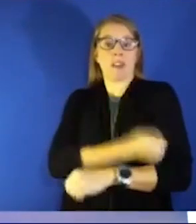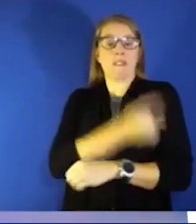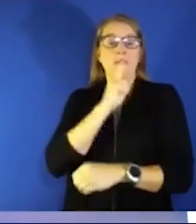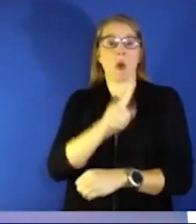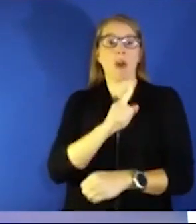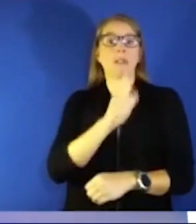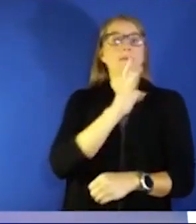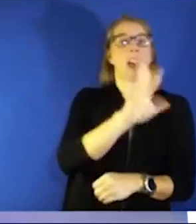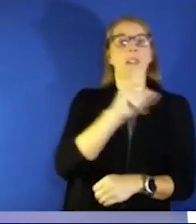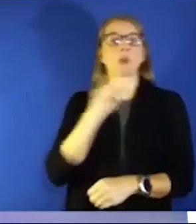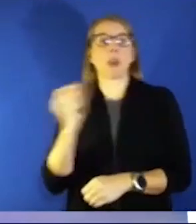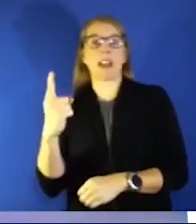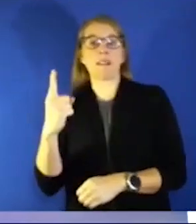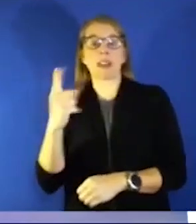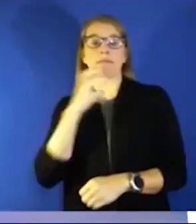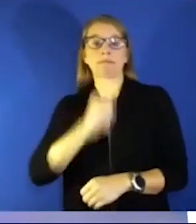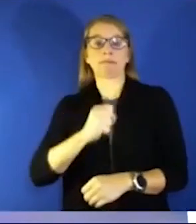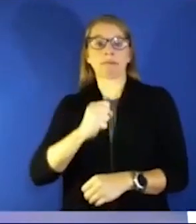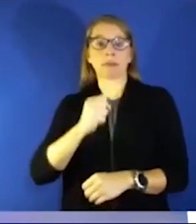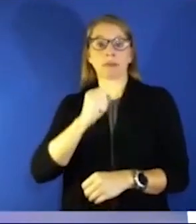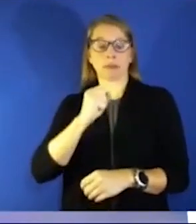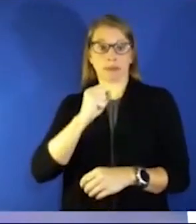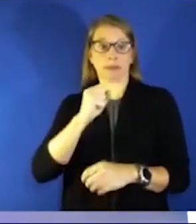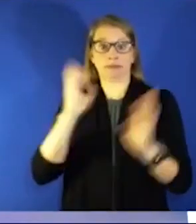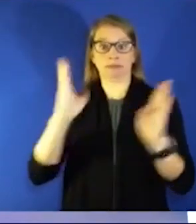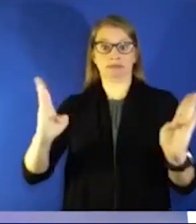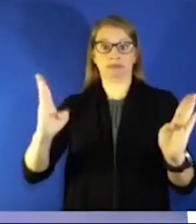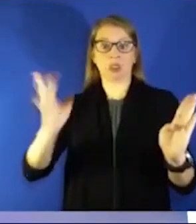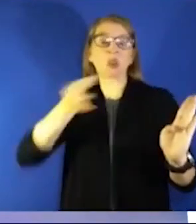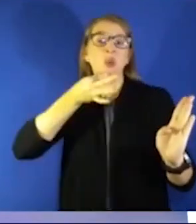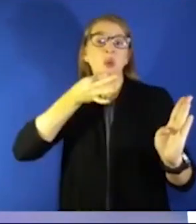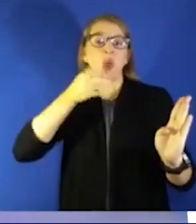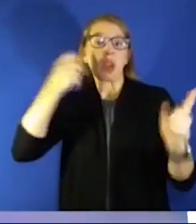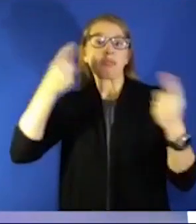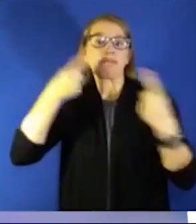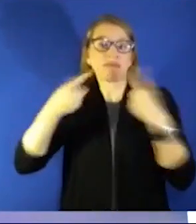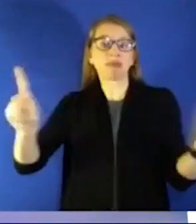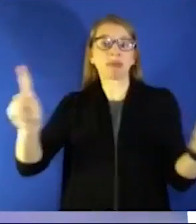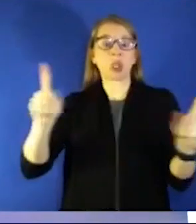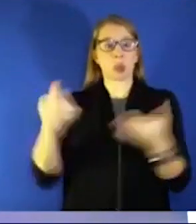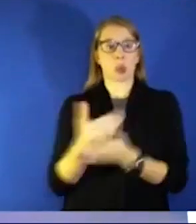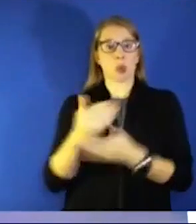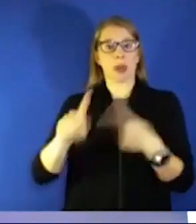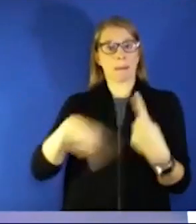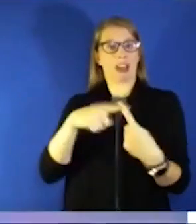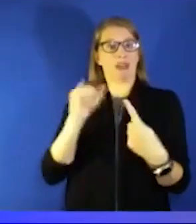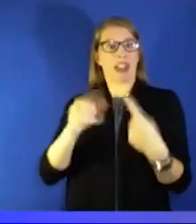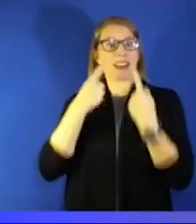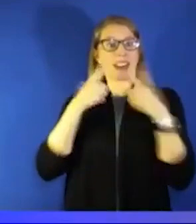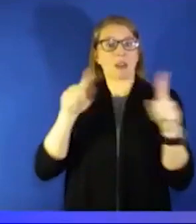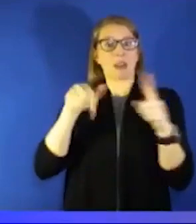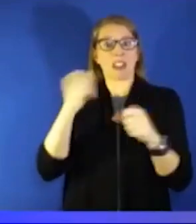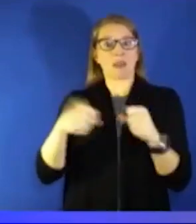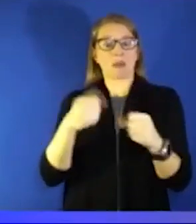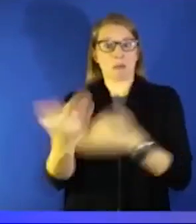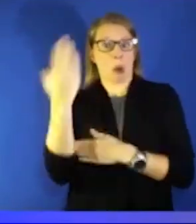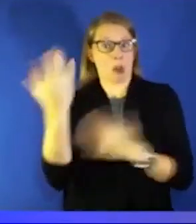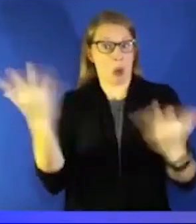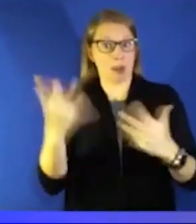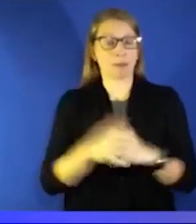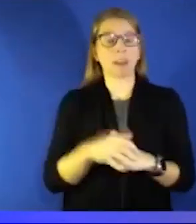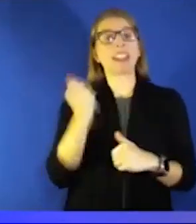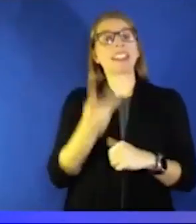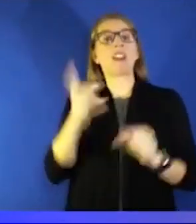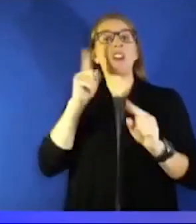days. This is something we've been talking about, but what's new about that announcement this morning? They've made several announcements along